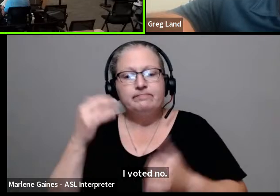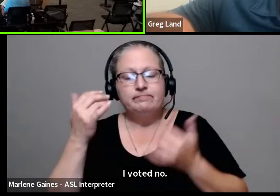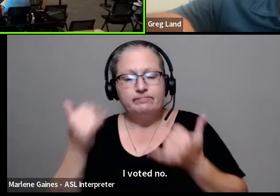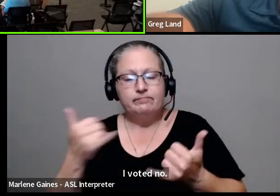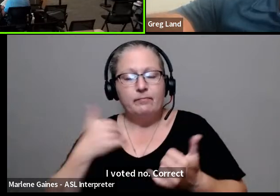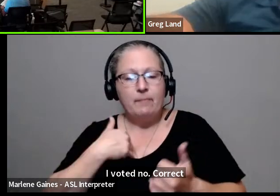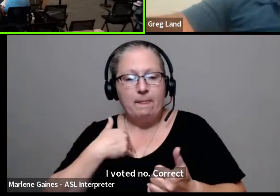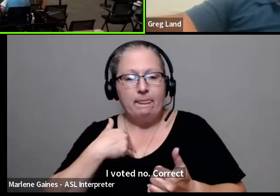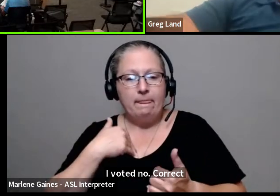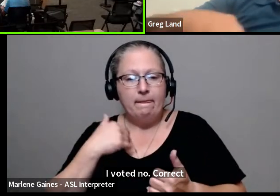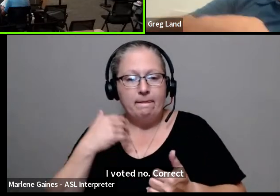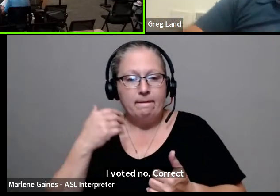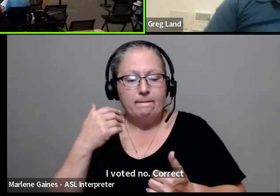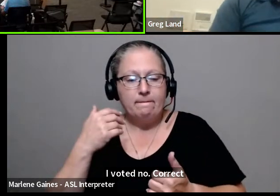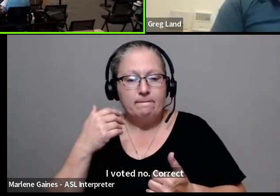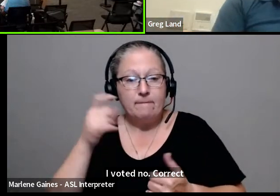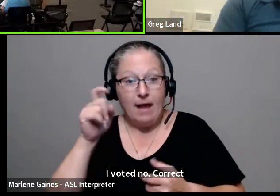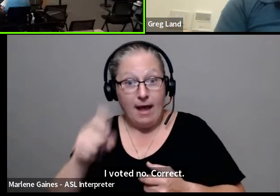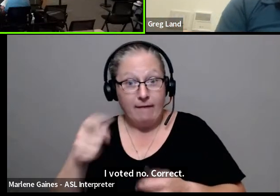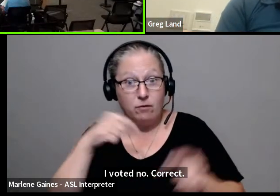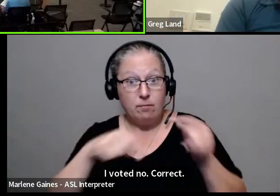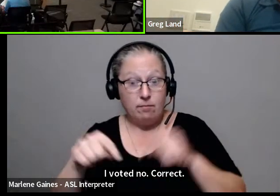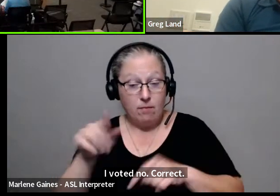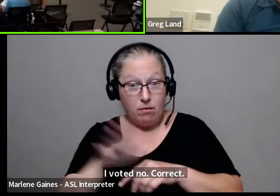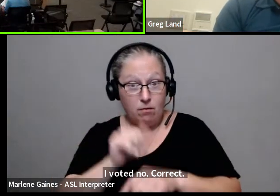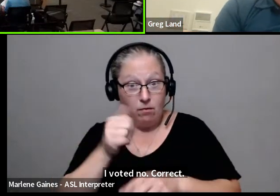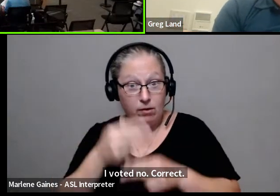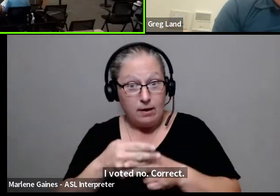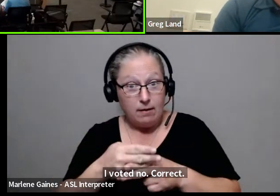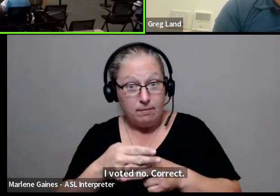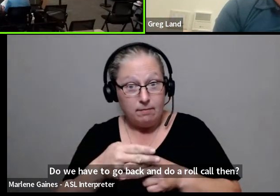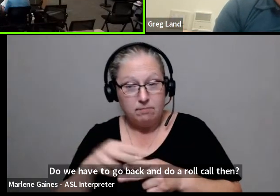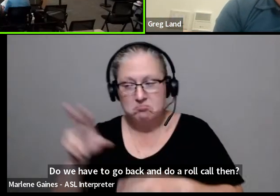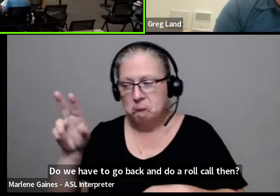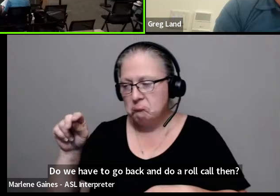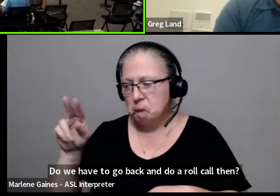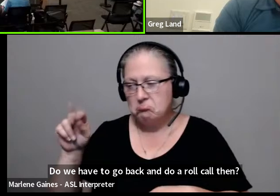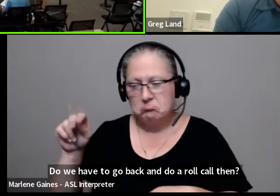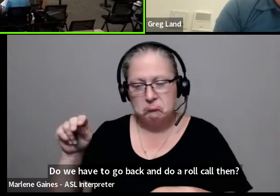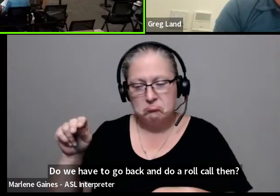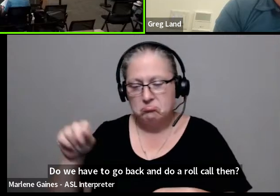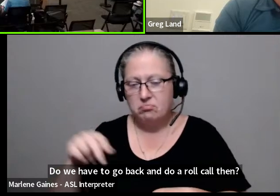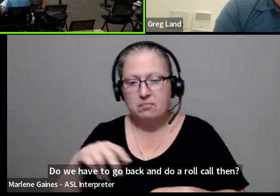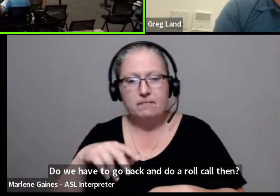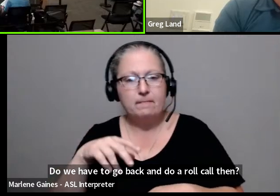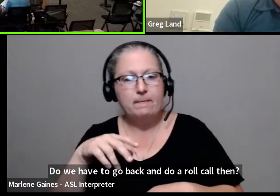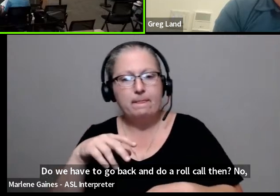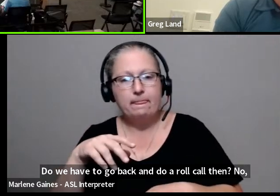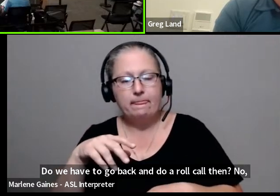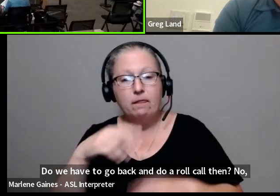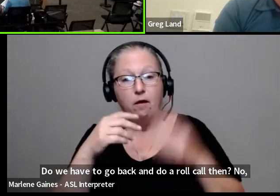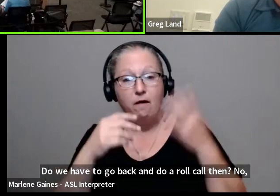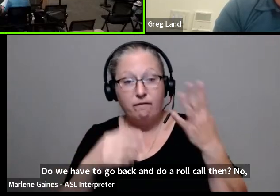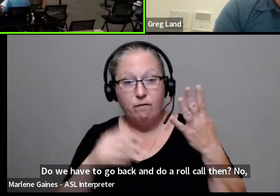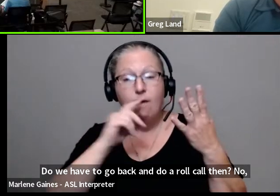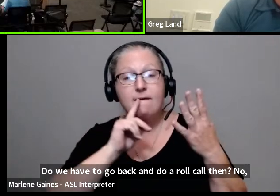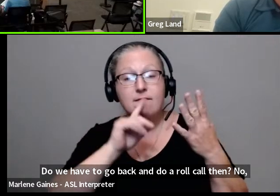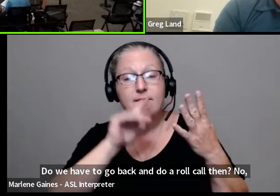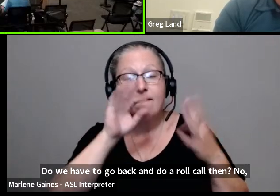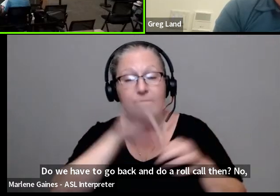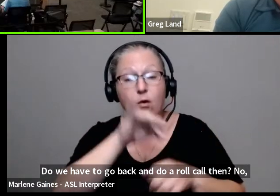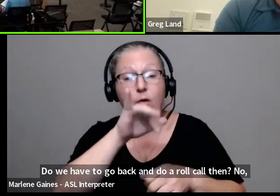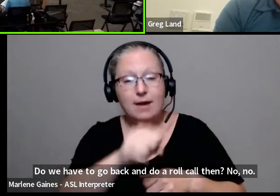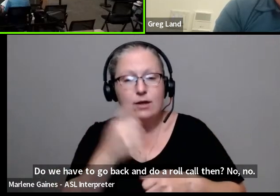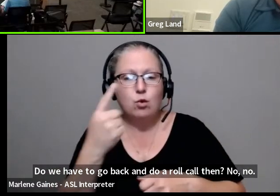have, do we have to go back and do a roll call then? No. No. Okay, so we have 4 yeses and 1 no. Okay,